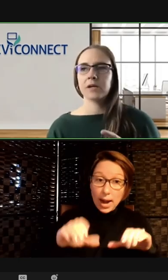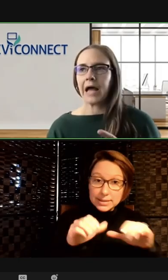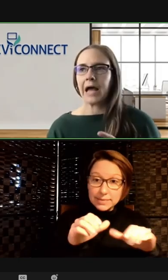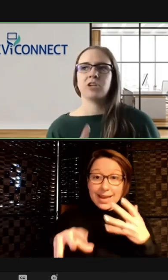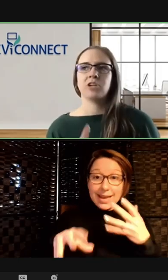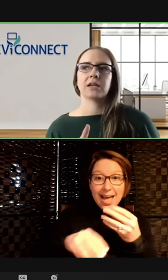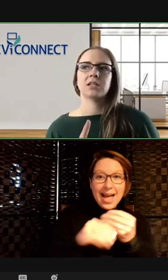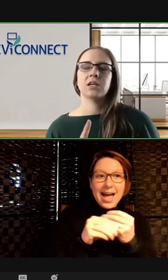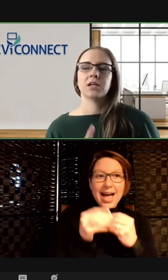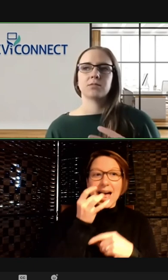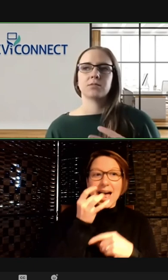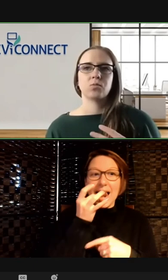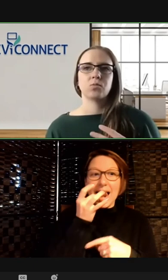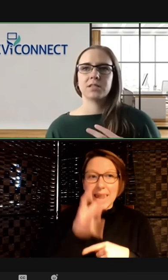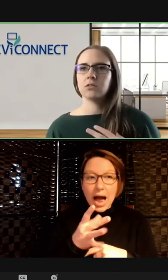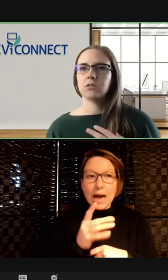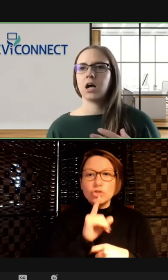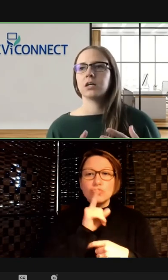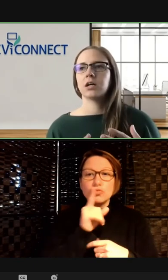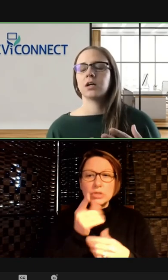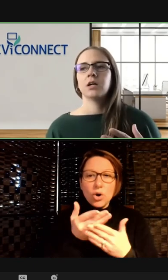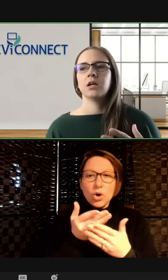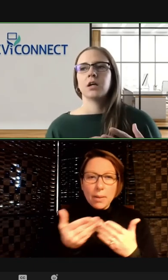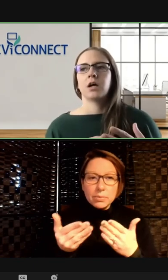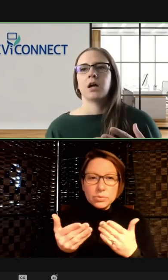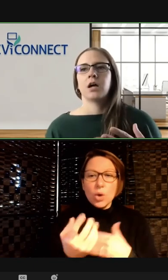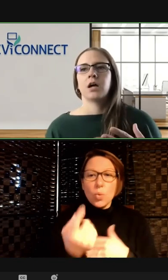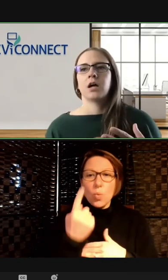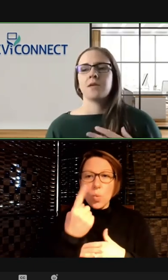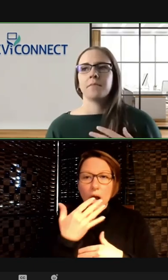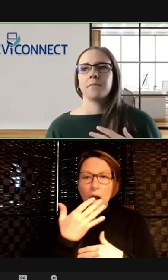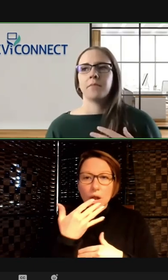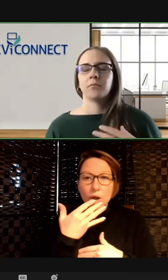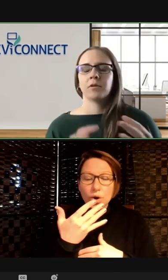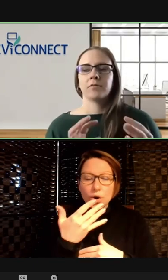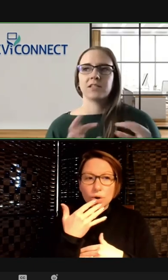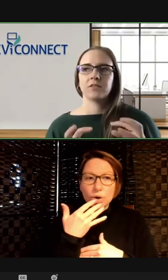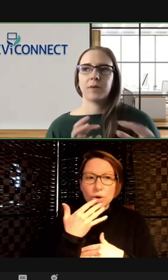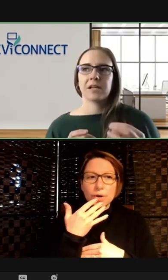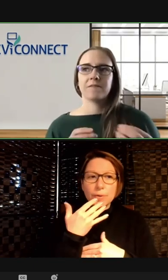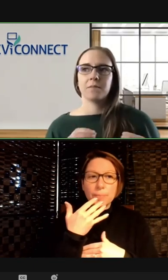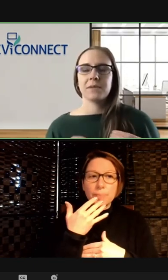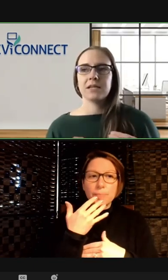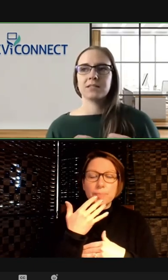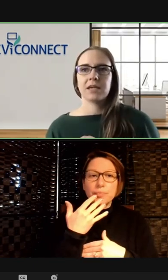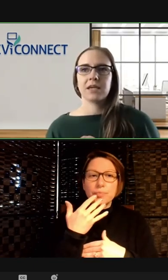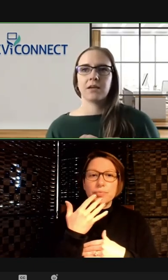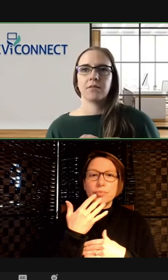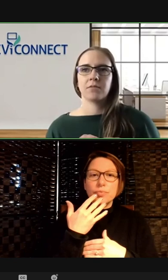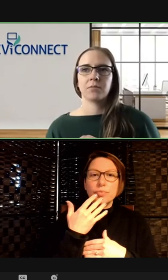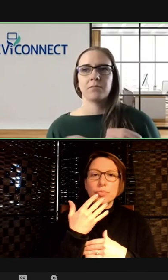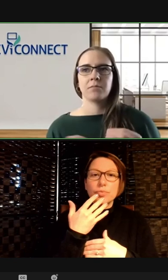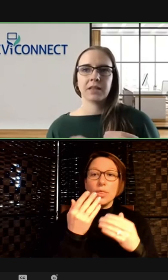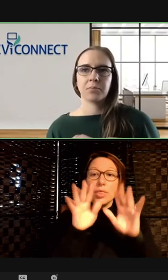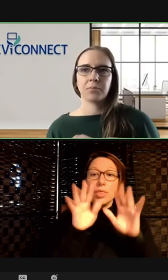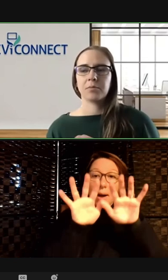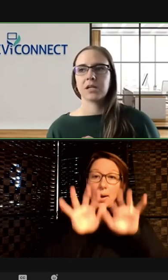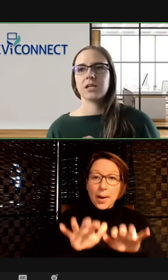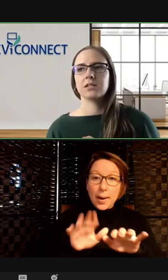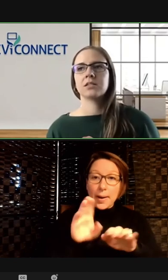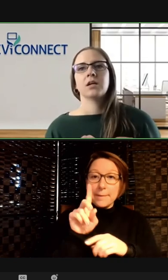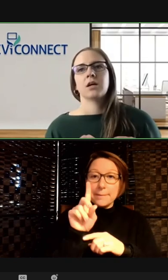you have a real object, it's a single color, the reflective property of the beads make it the